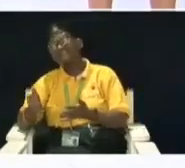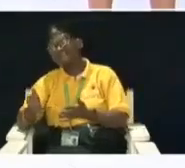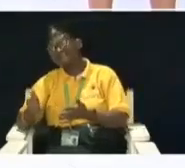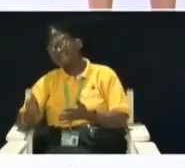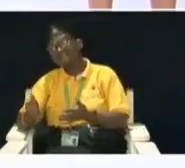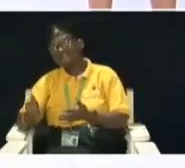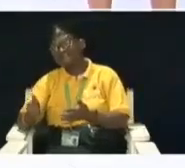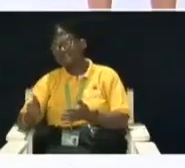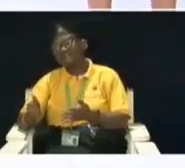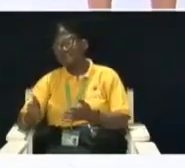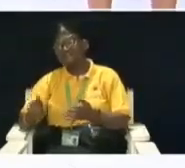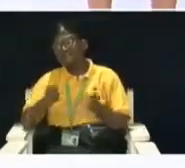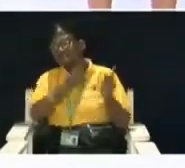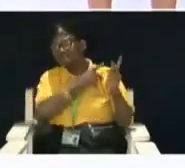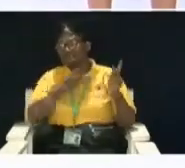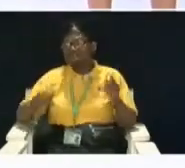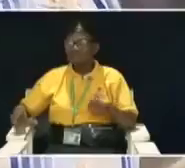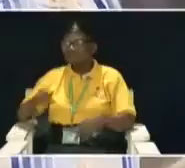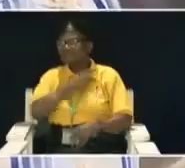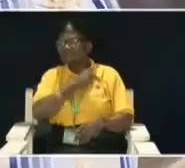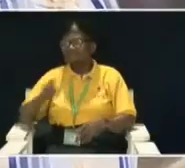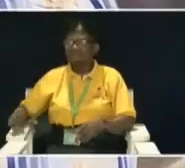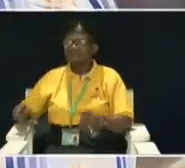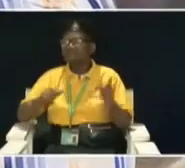King of kings and Lord of lords,